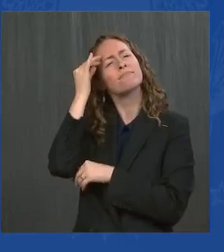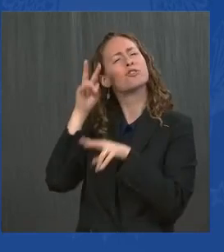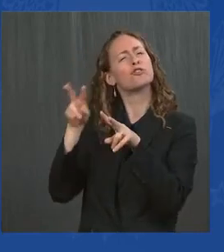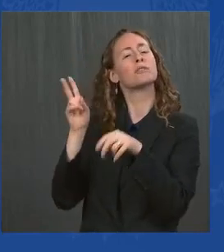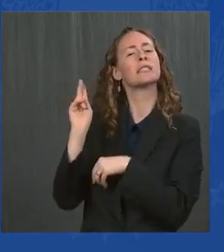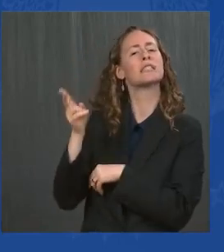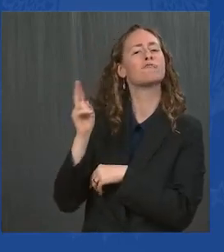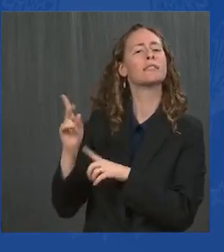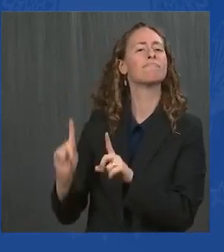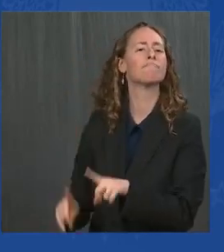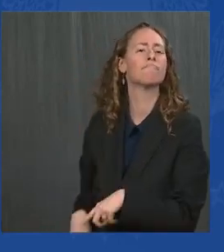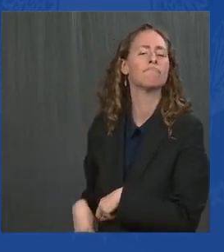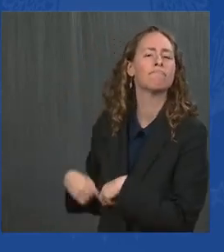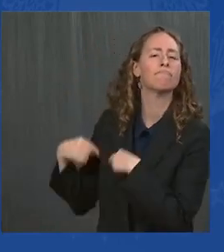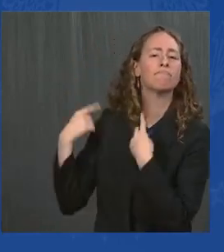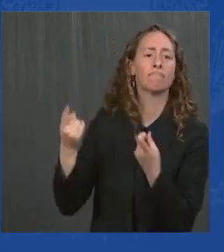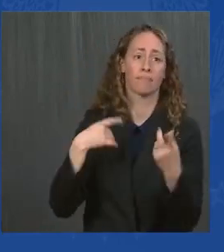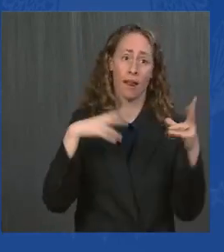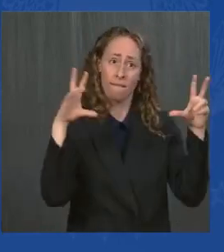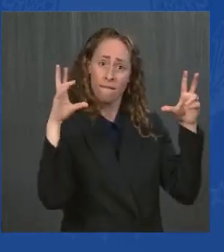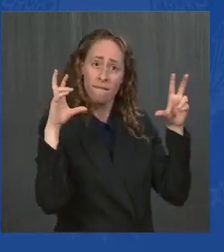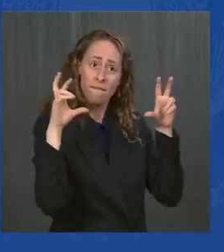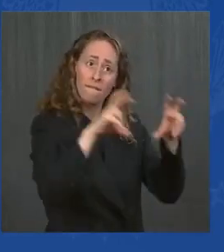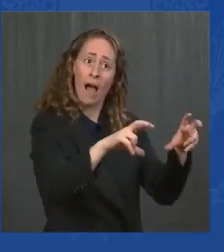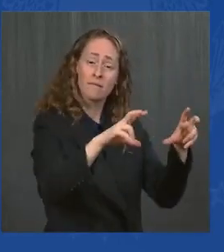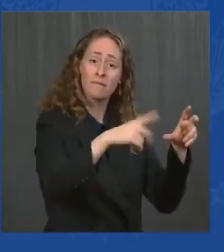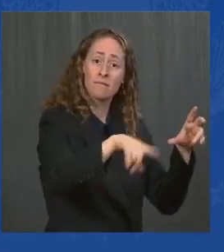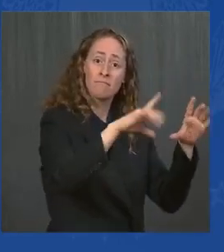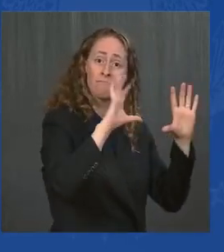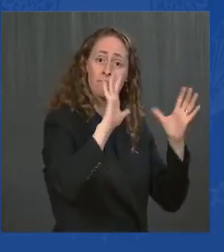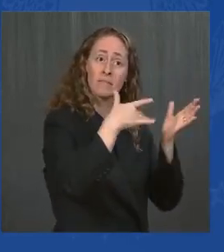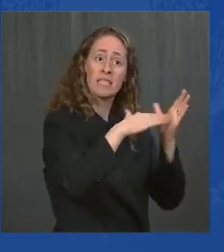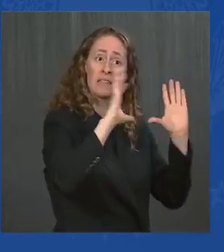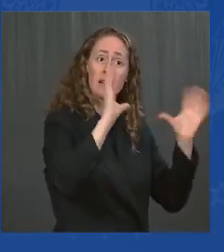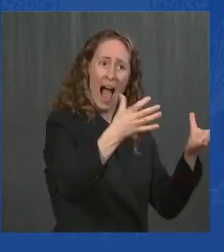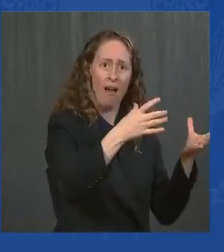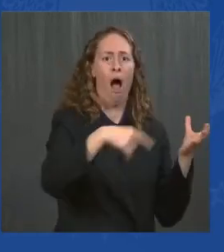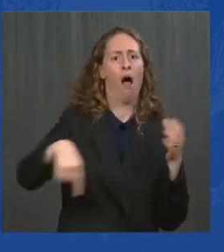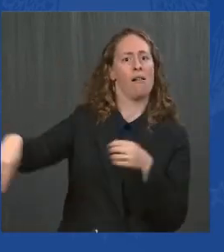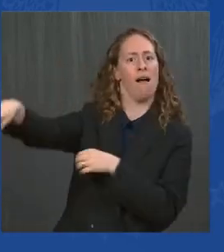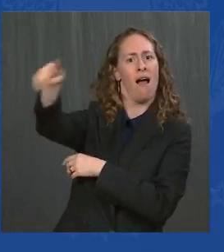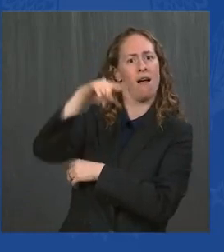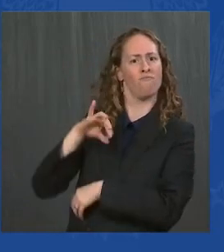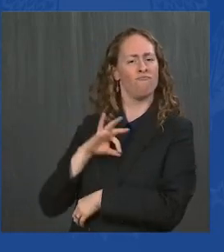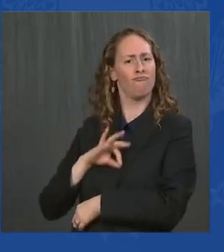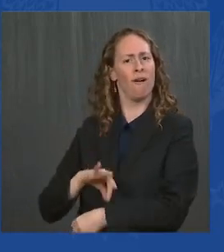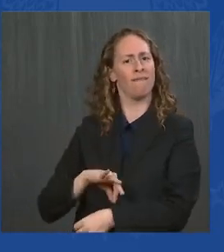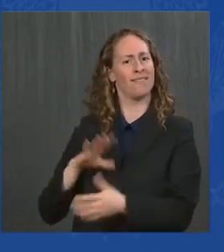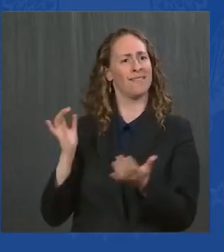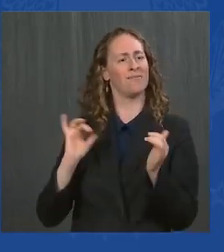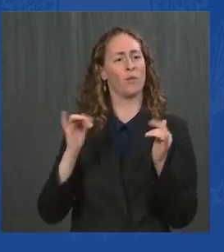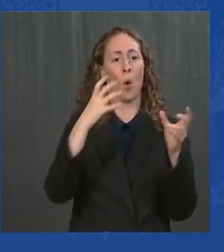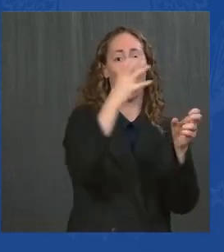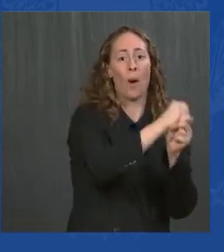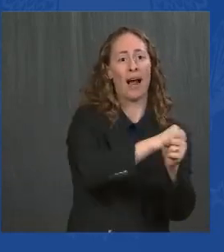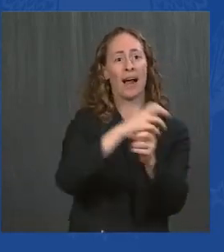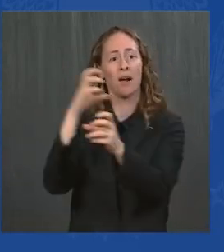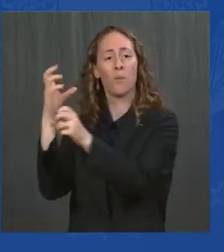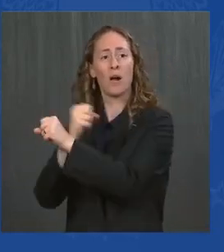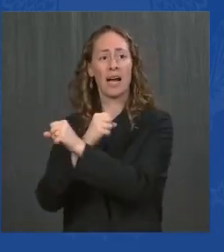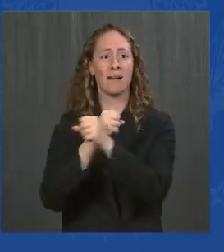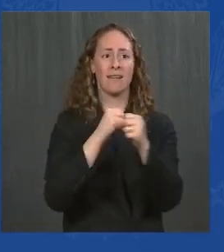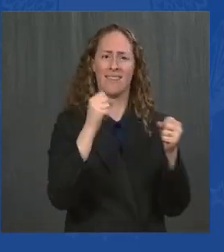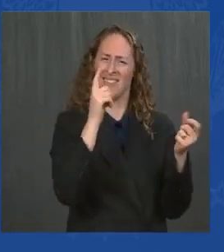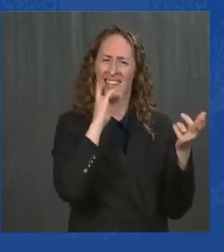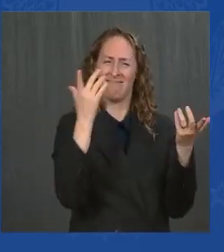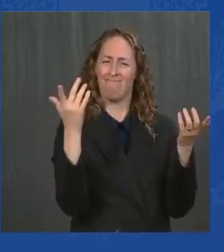been a time the wealthy and corporate America doesn't do well? I can't think of one. Our